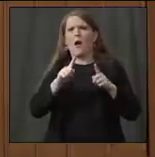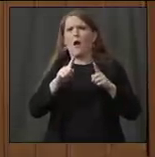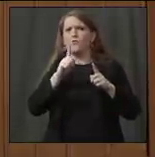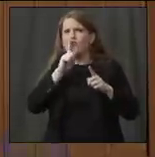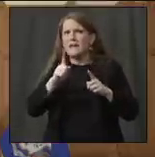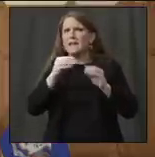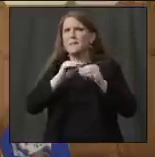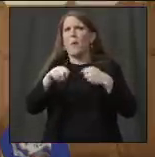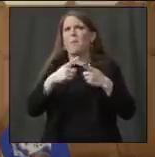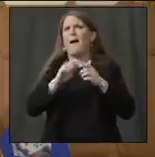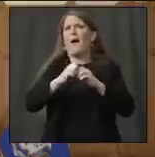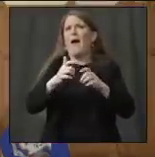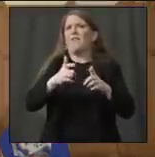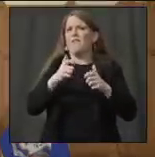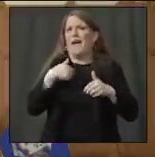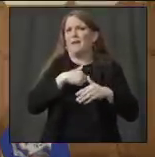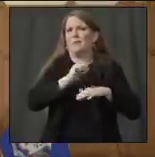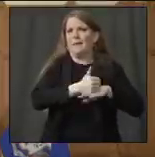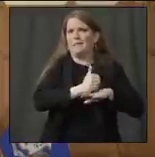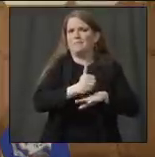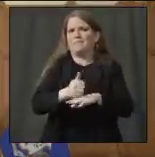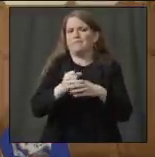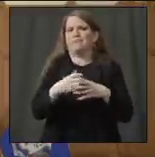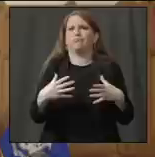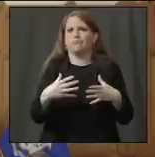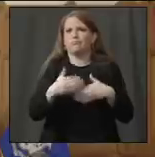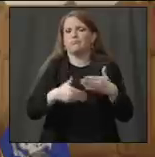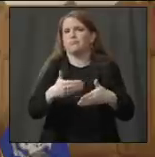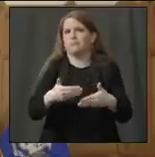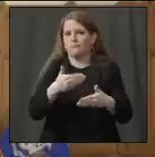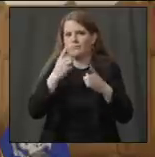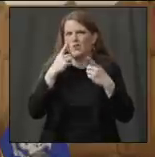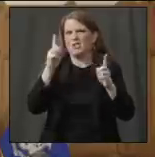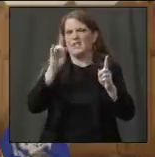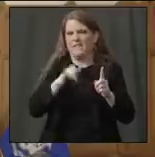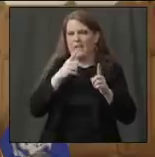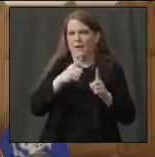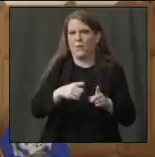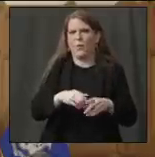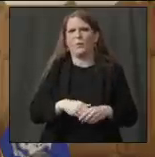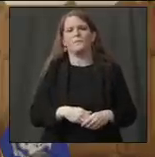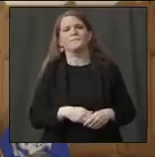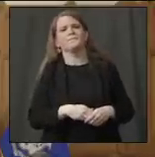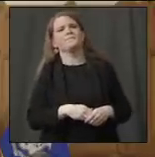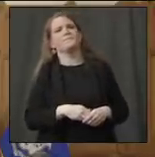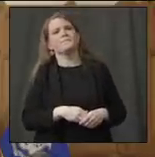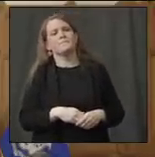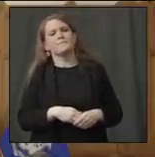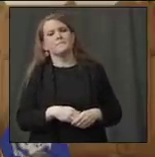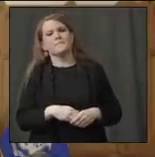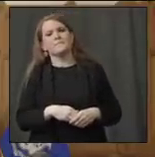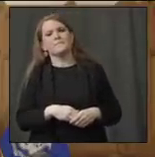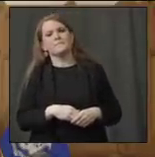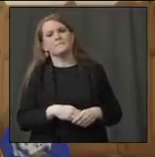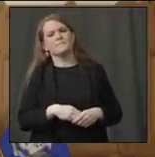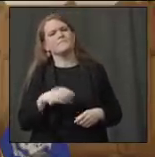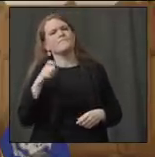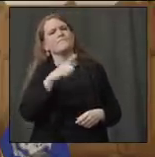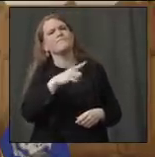question. I wondered if you're getting a lot of pressure from tourist attractions,